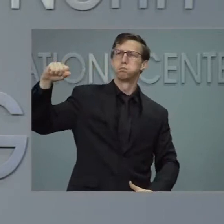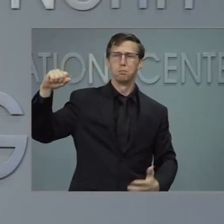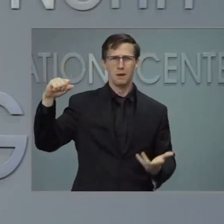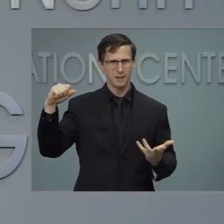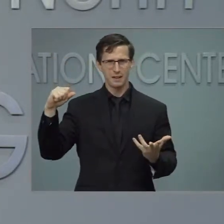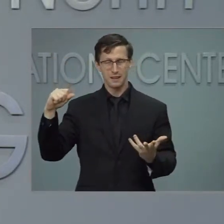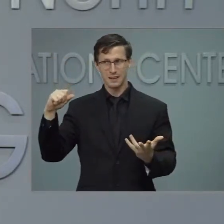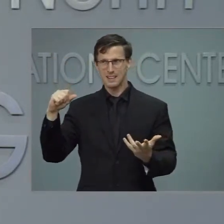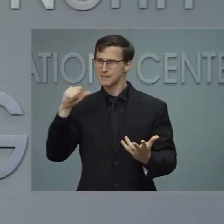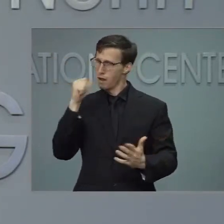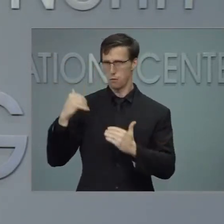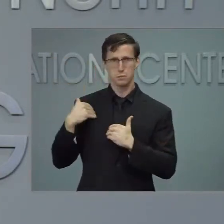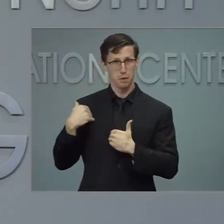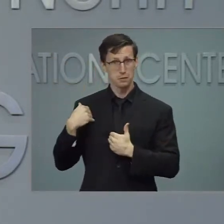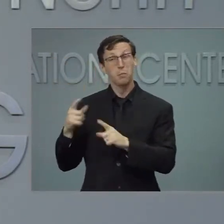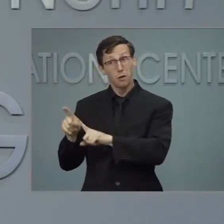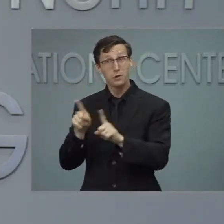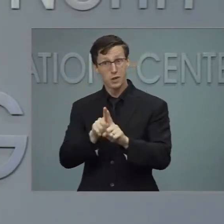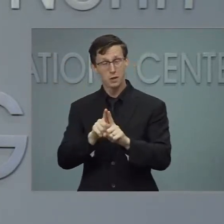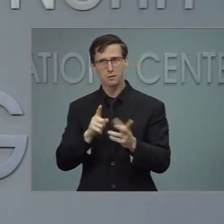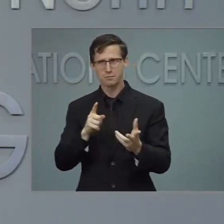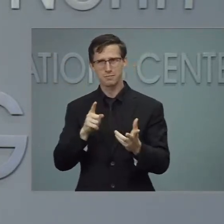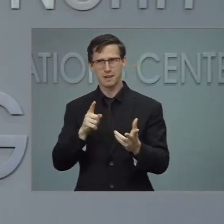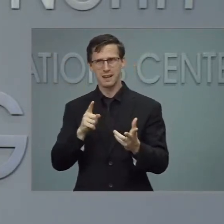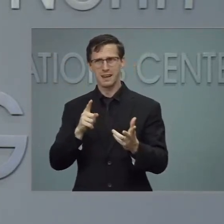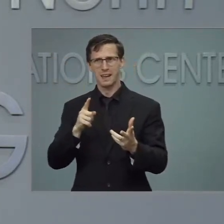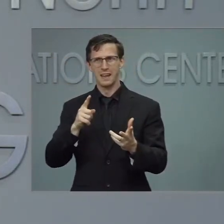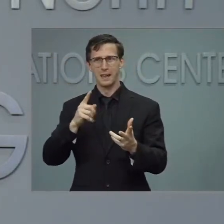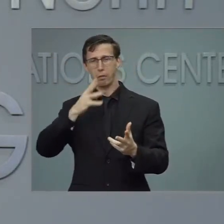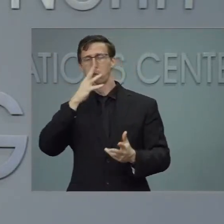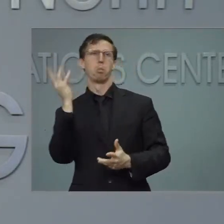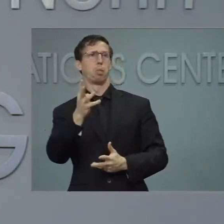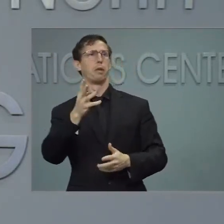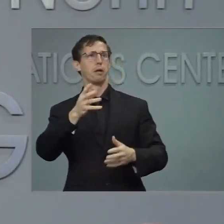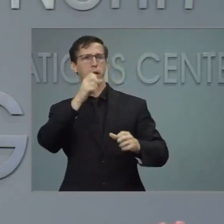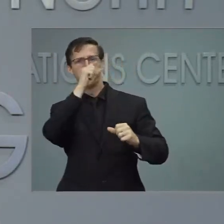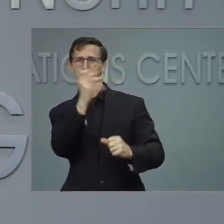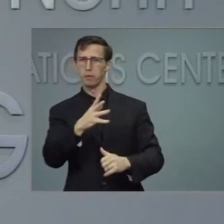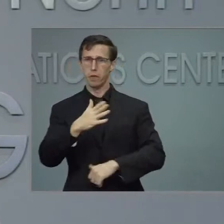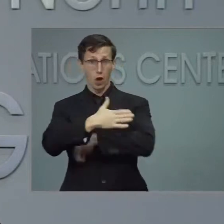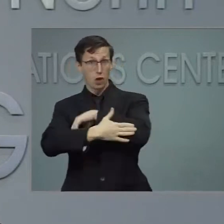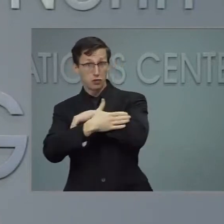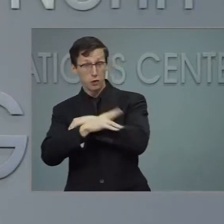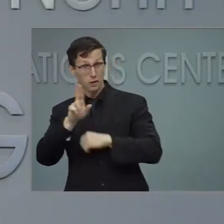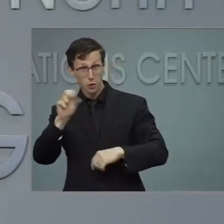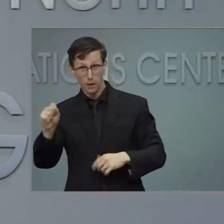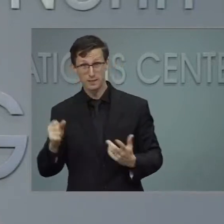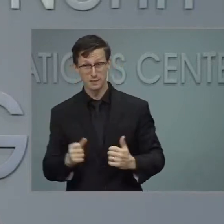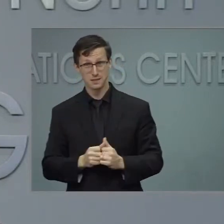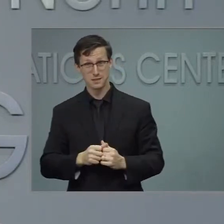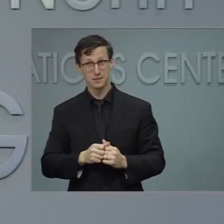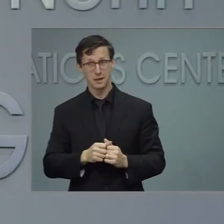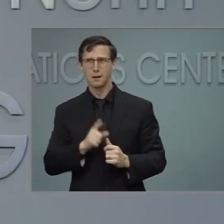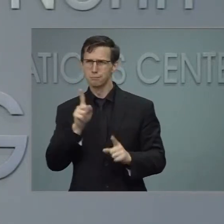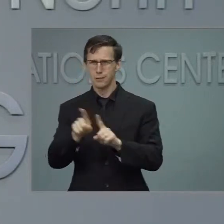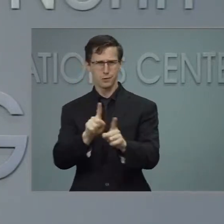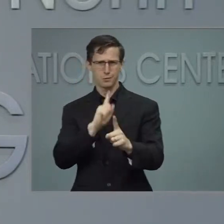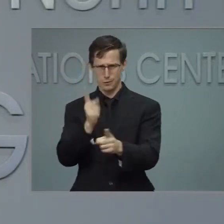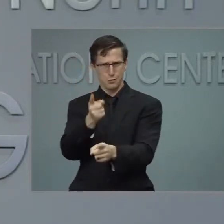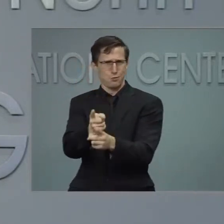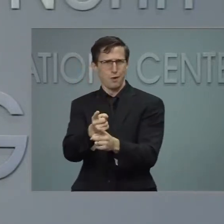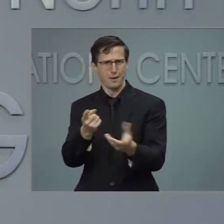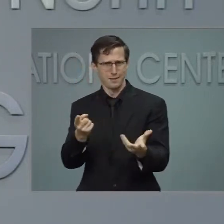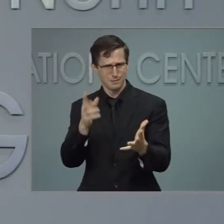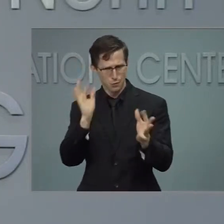right thing to do. And not only that, I think it's a responsibility, particularly of our leaders across this state